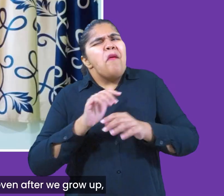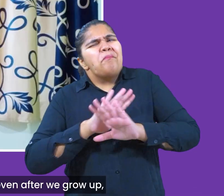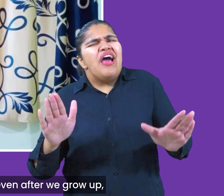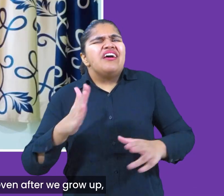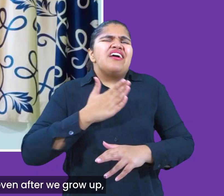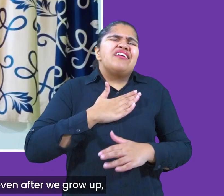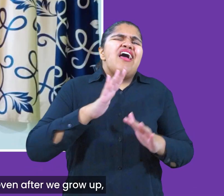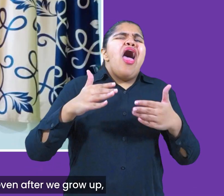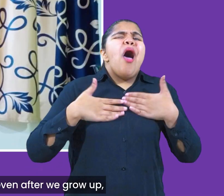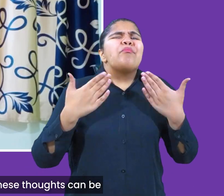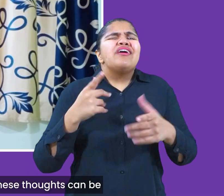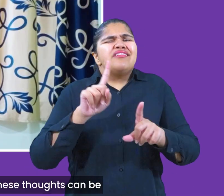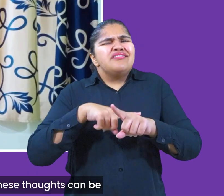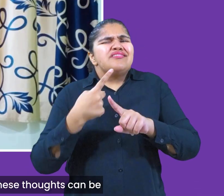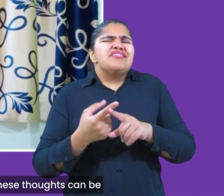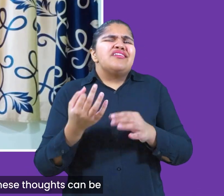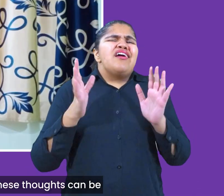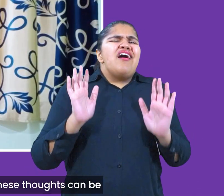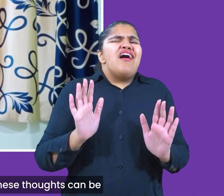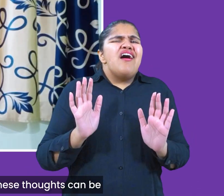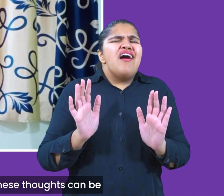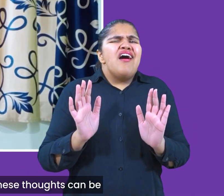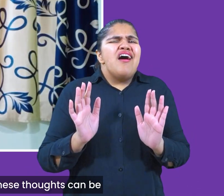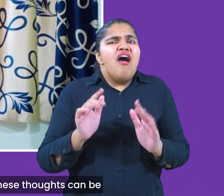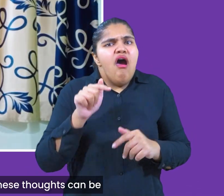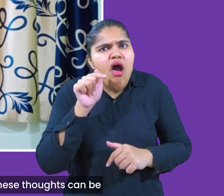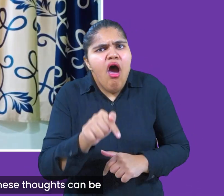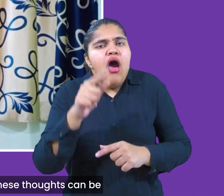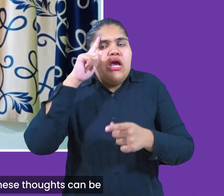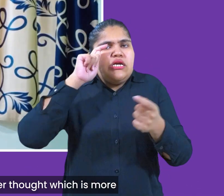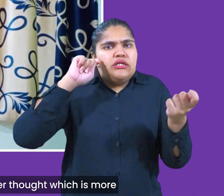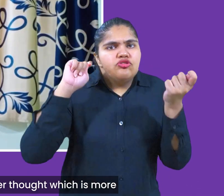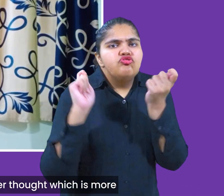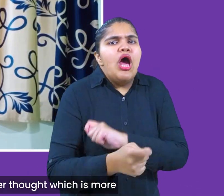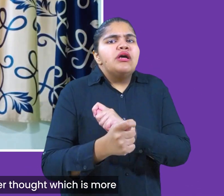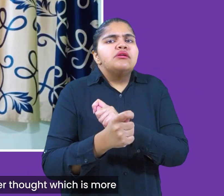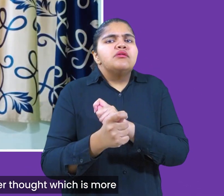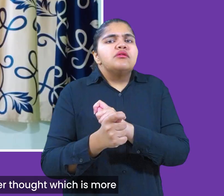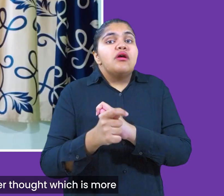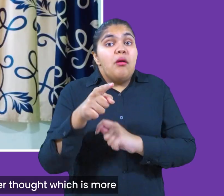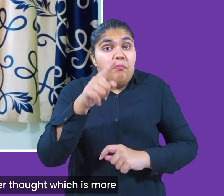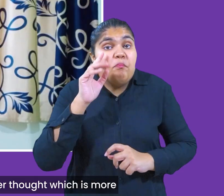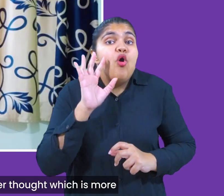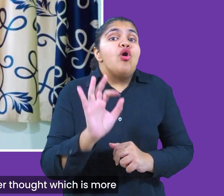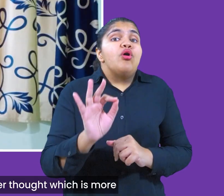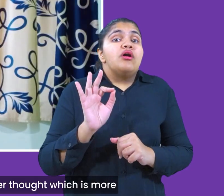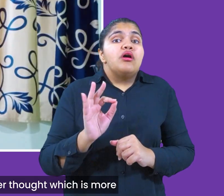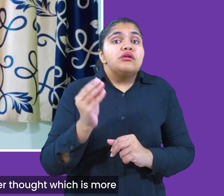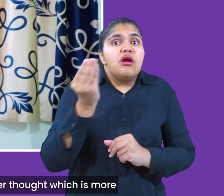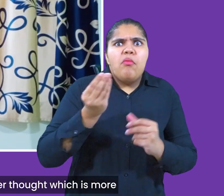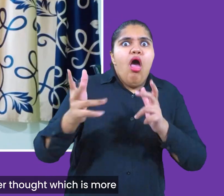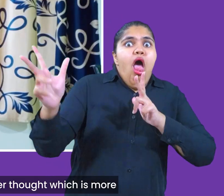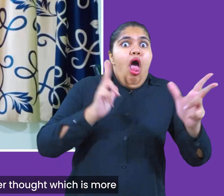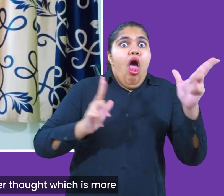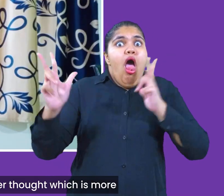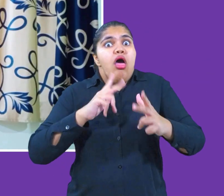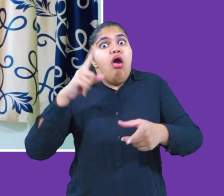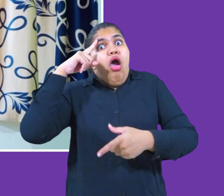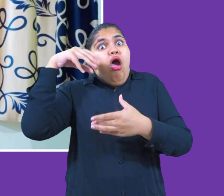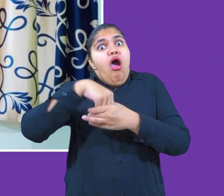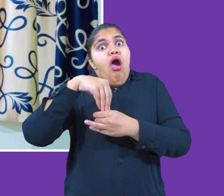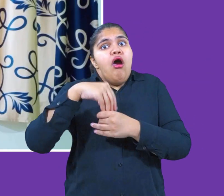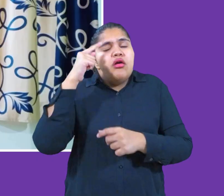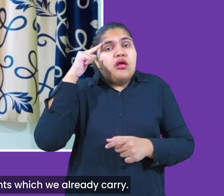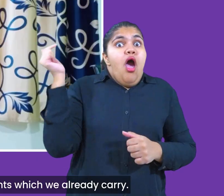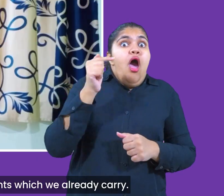time, even after we grow up, so these things can be replaced. These thoughts can be replaced by somebody, like some other thought which is more